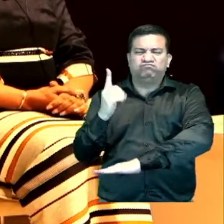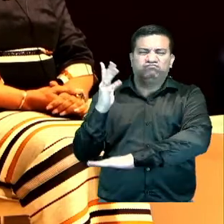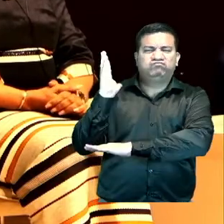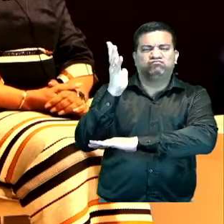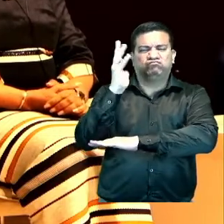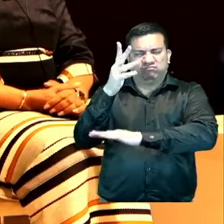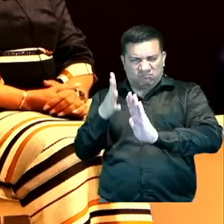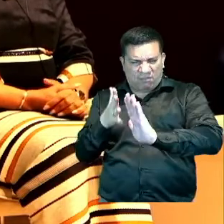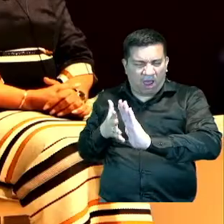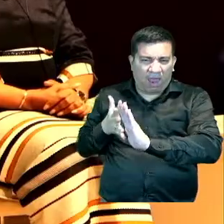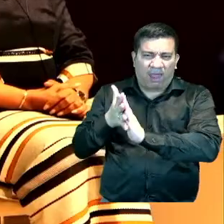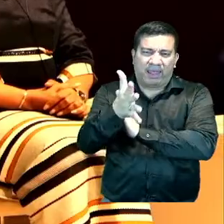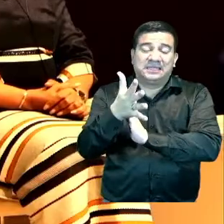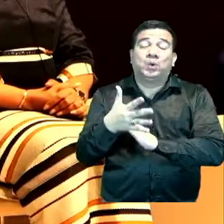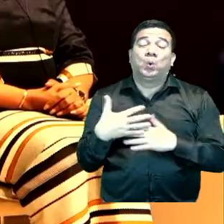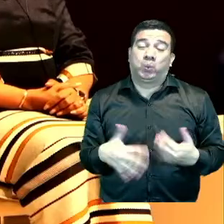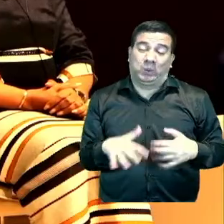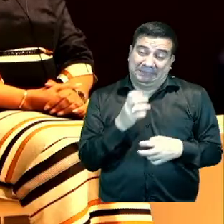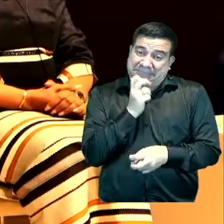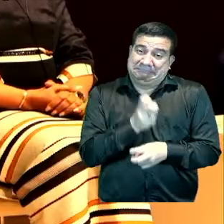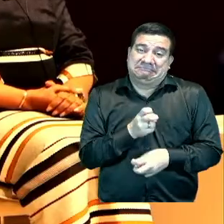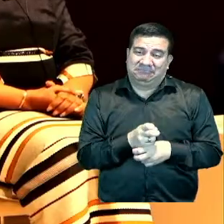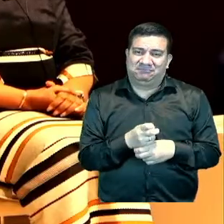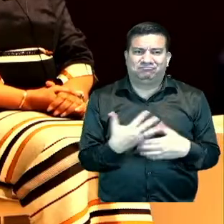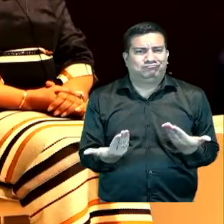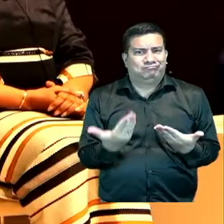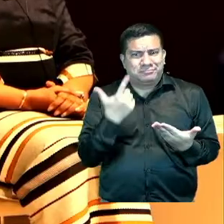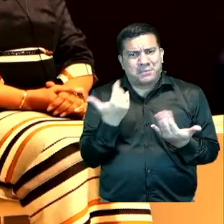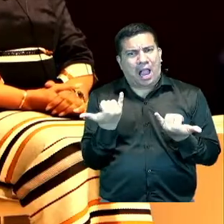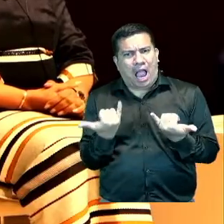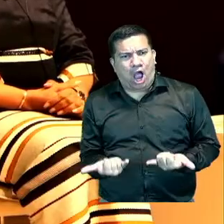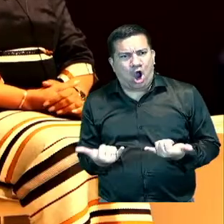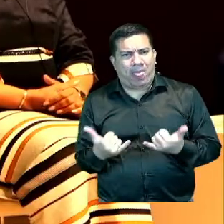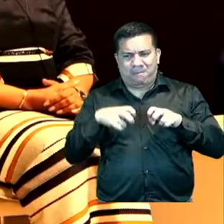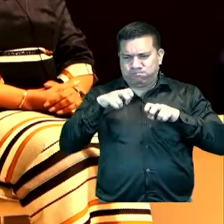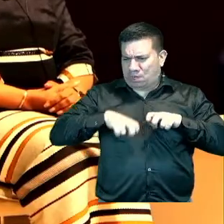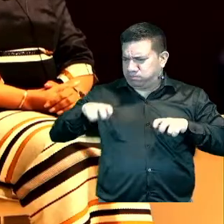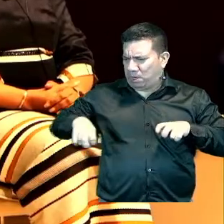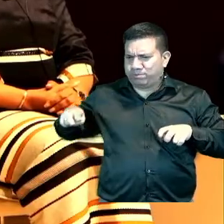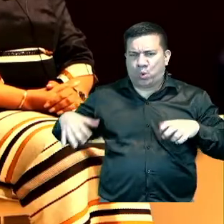high. However, we have the three of you